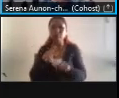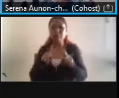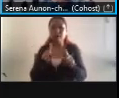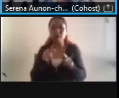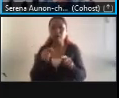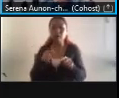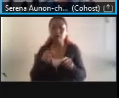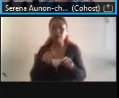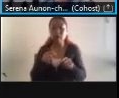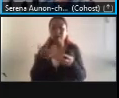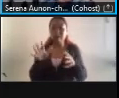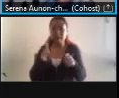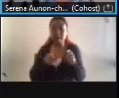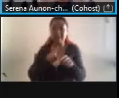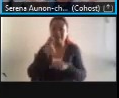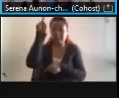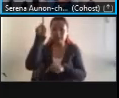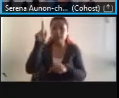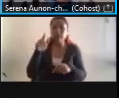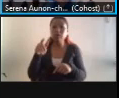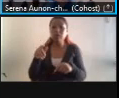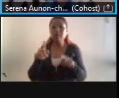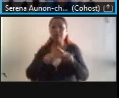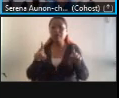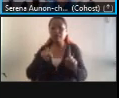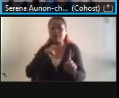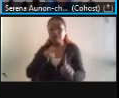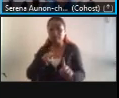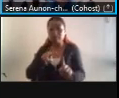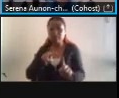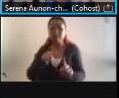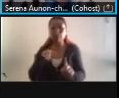And besides all the medical things we talked about,